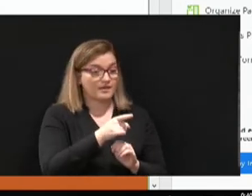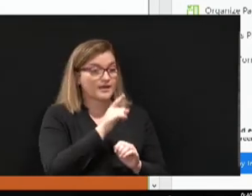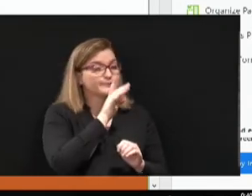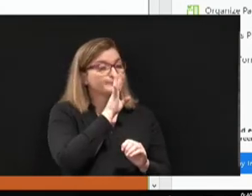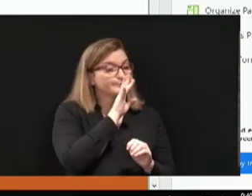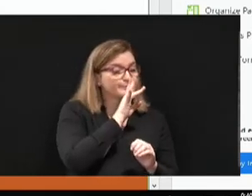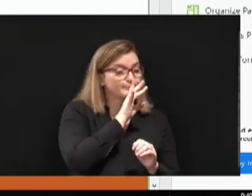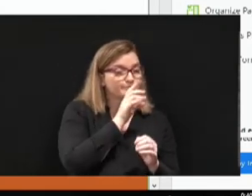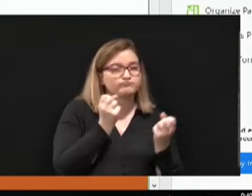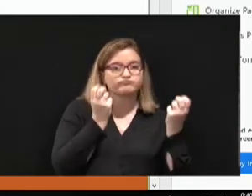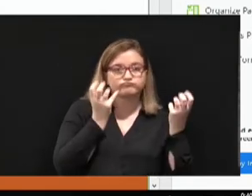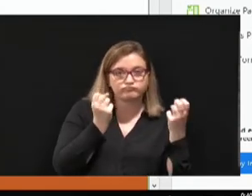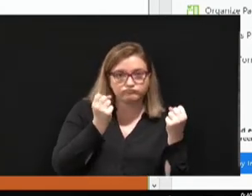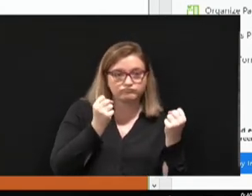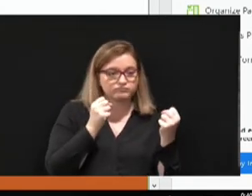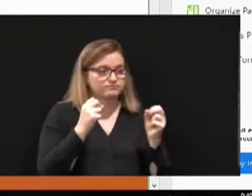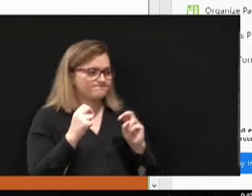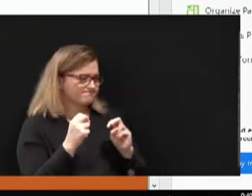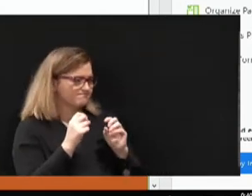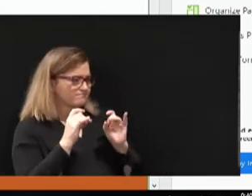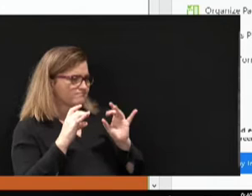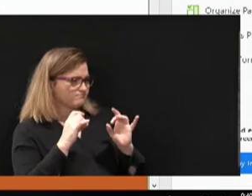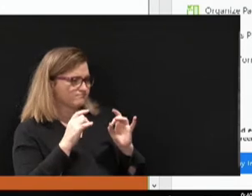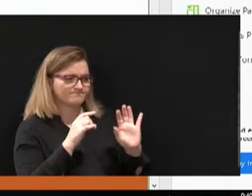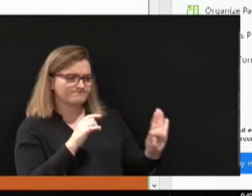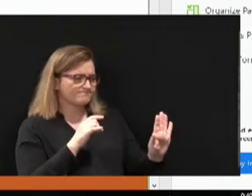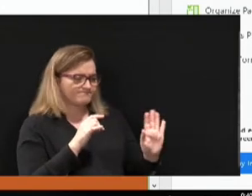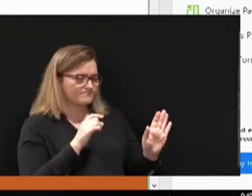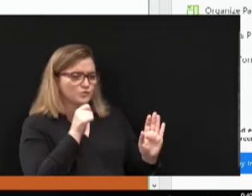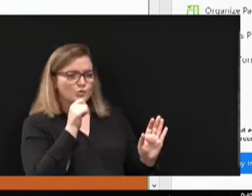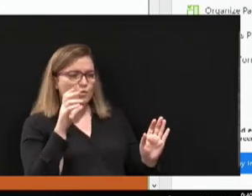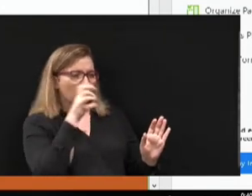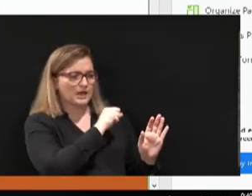them make sure they're saying the right words and not guessing.